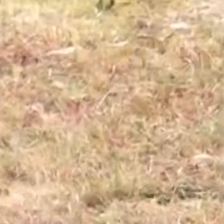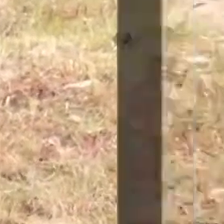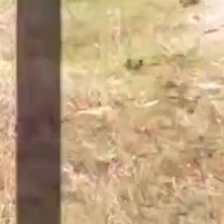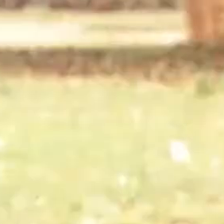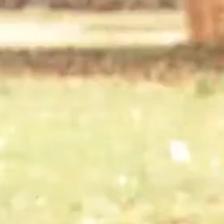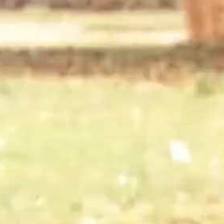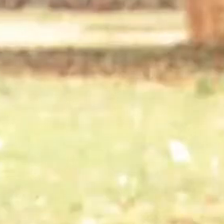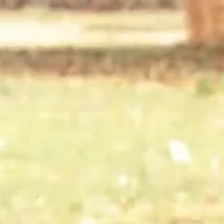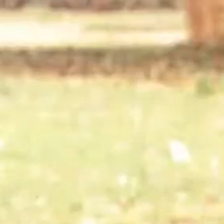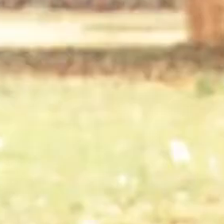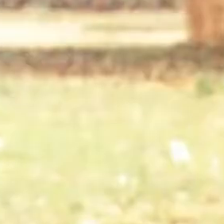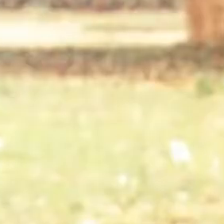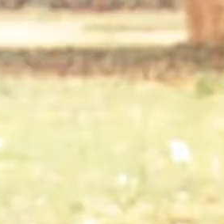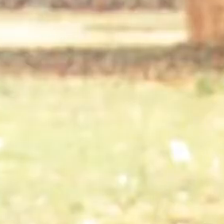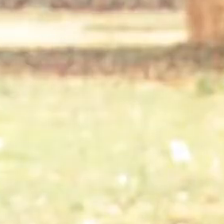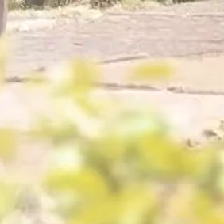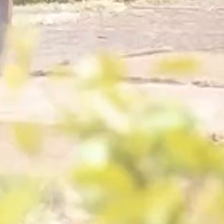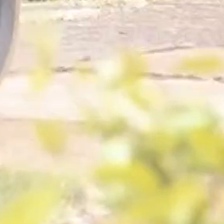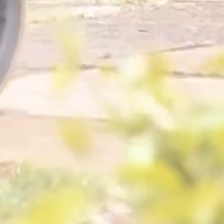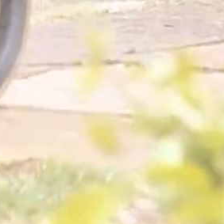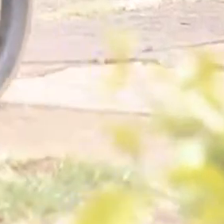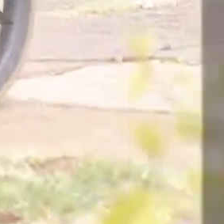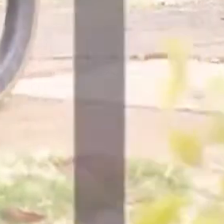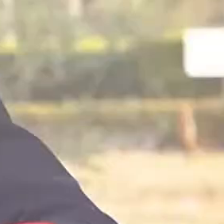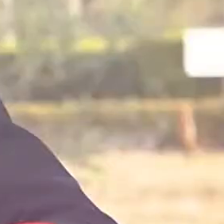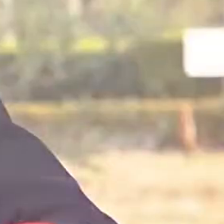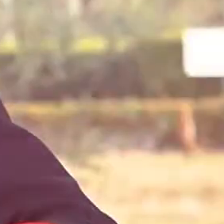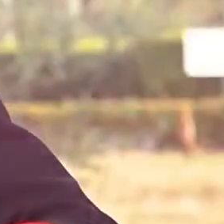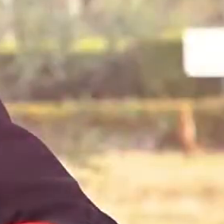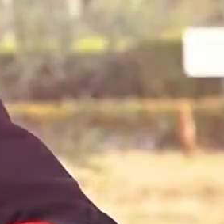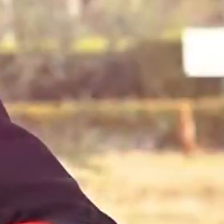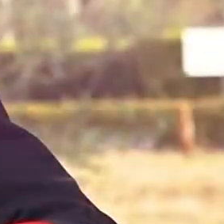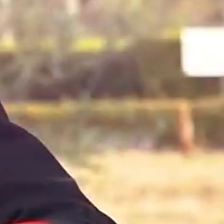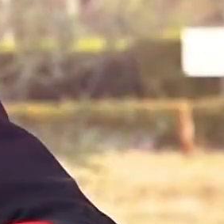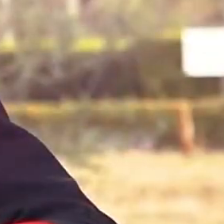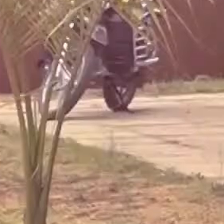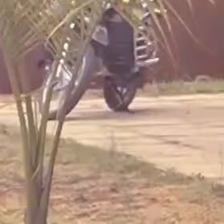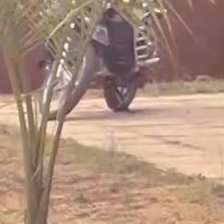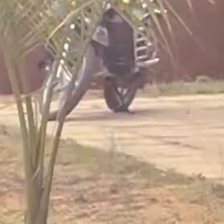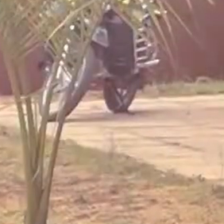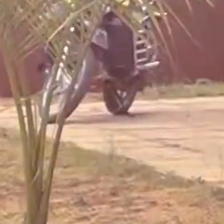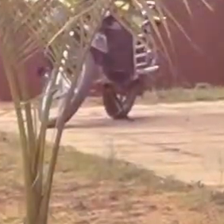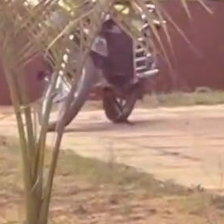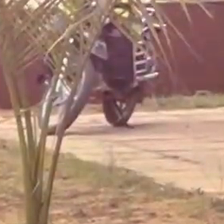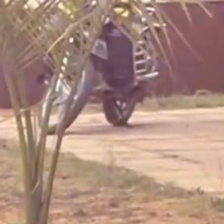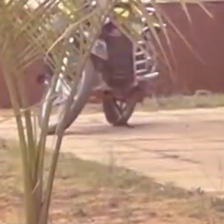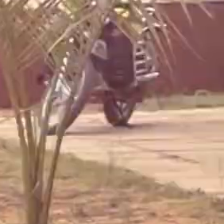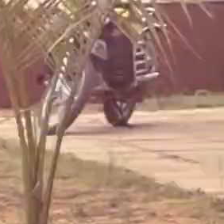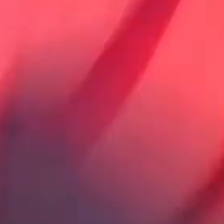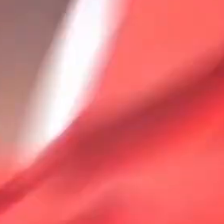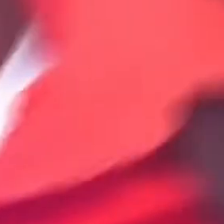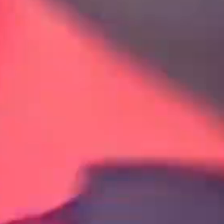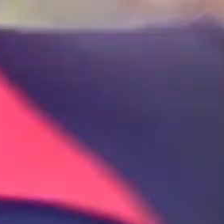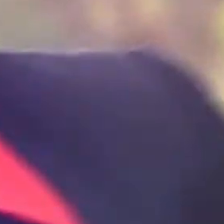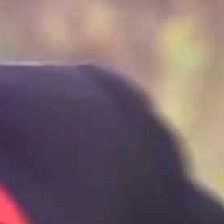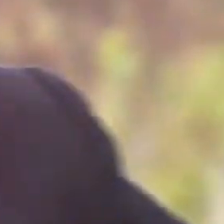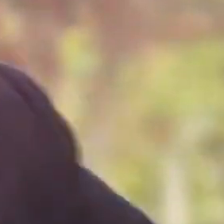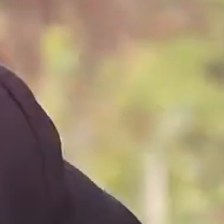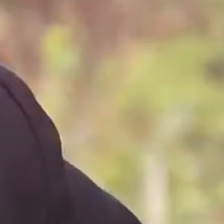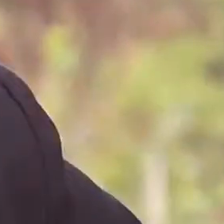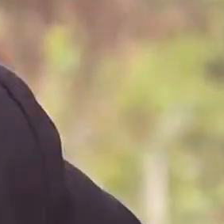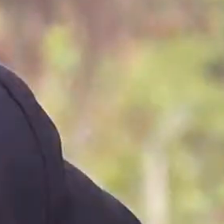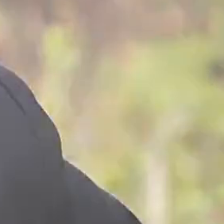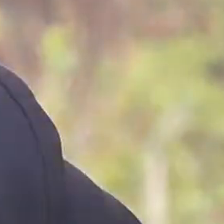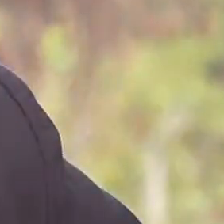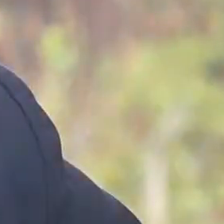Hi, my name is Stella Tioi. Jina langu naitwa Okemwa Mokwa James. This is Mandela Gaya. Ugonjwa